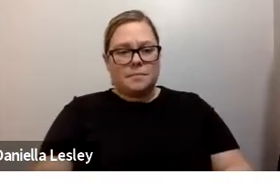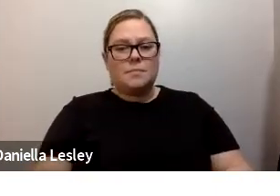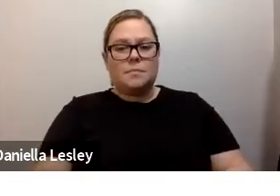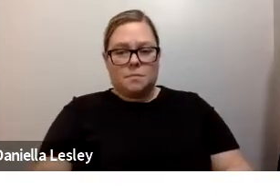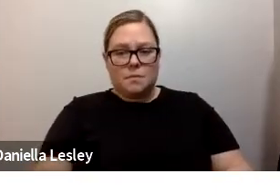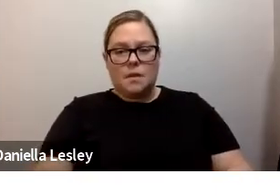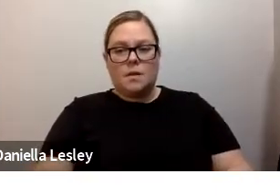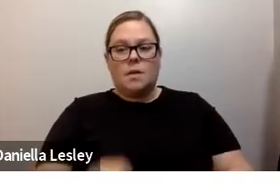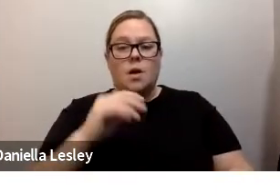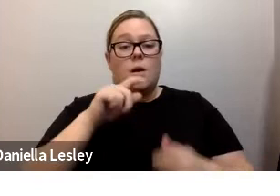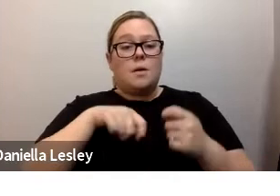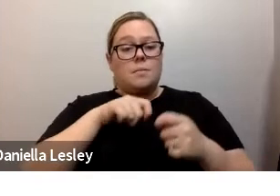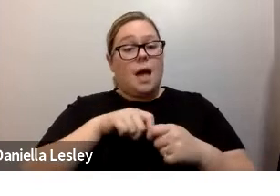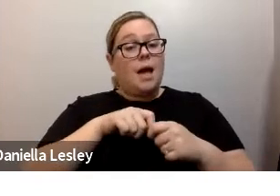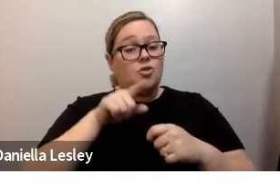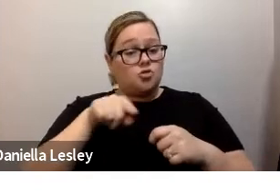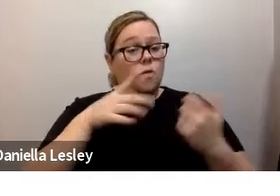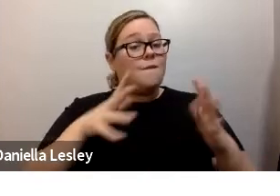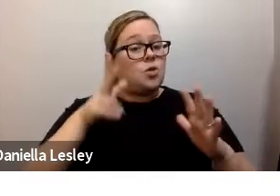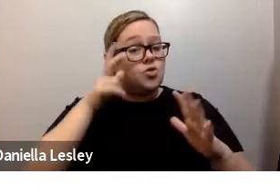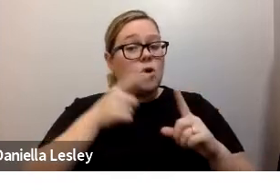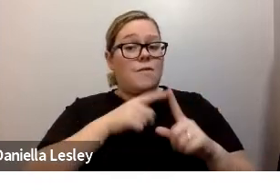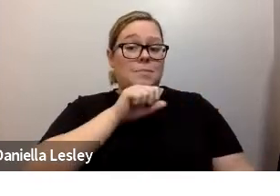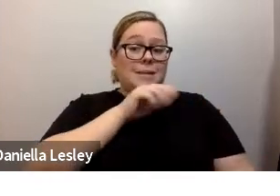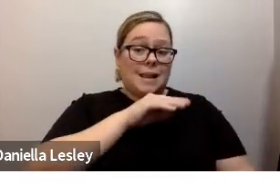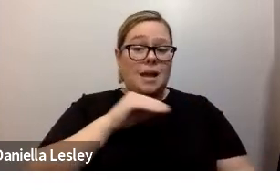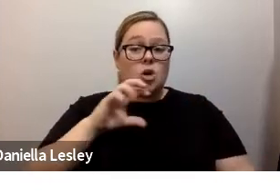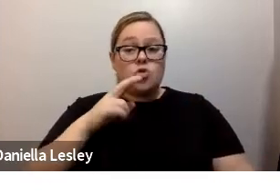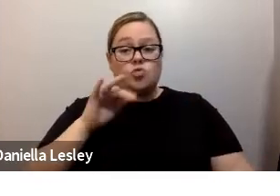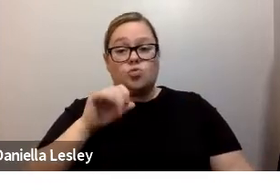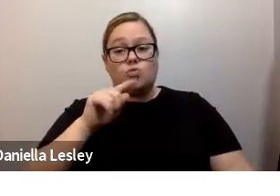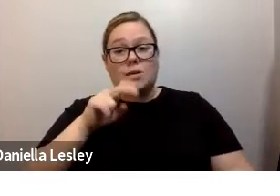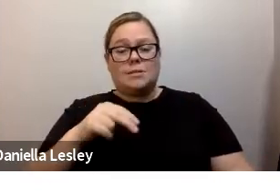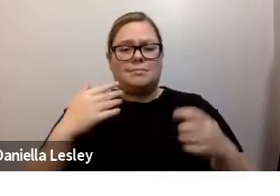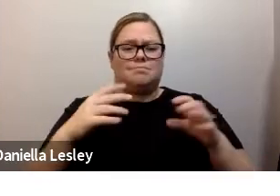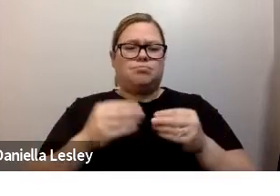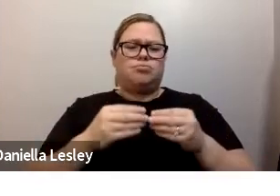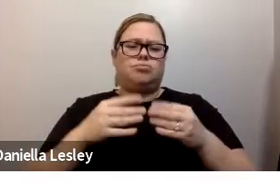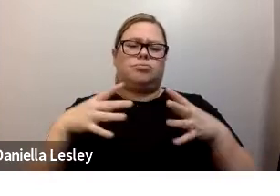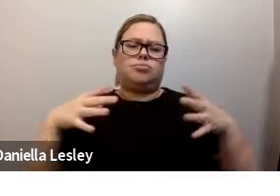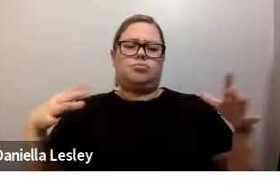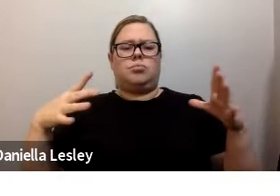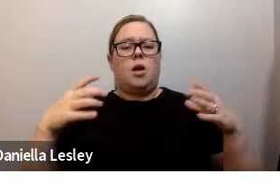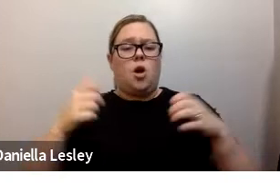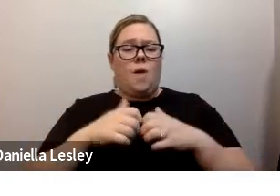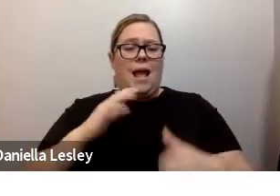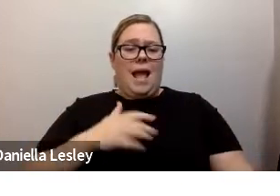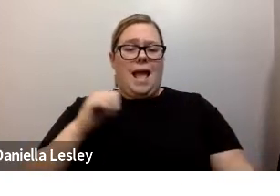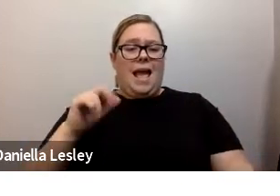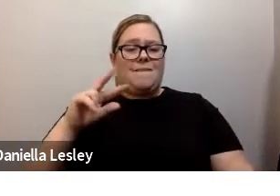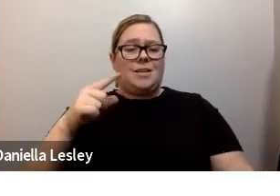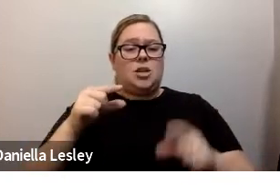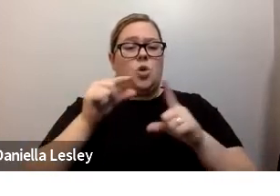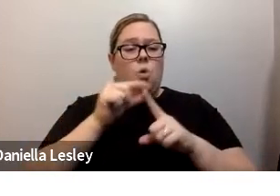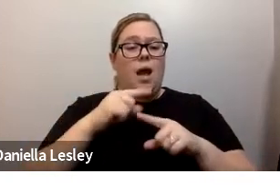So particularly, as you have heard from Sam and Kristen, tremendous growth has occurred with our AVG work since the last RECTech